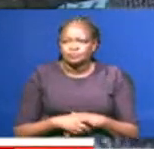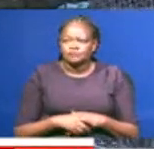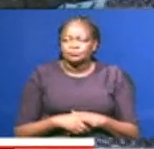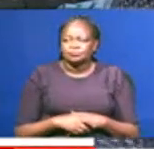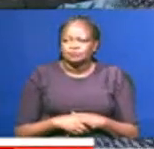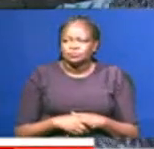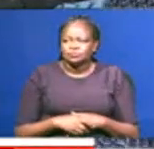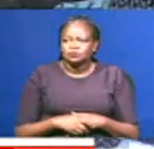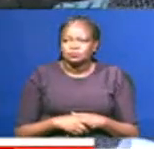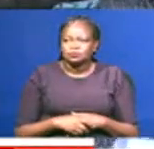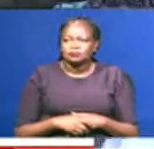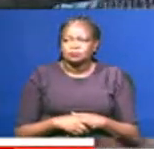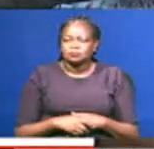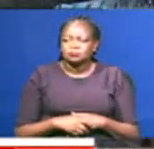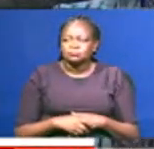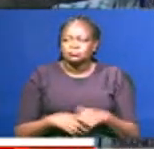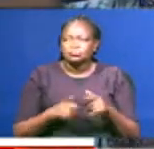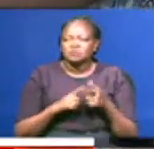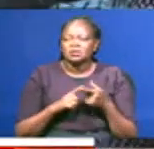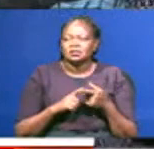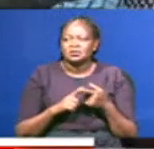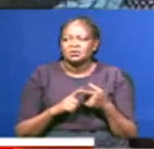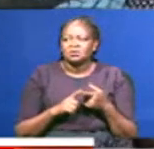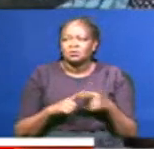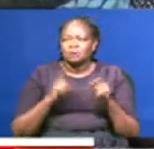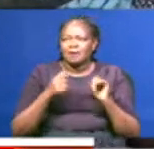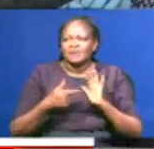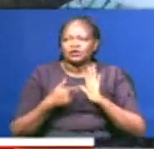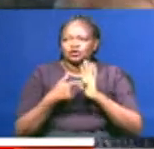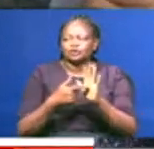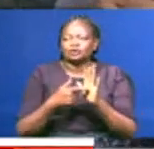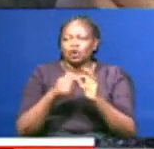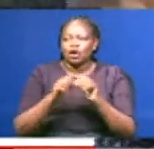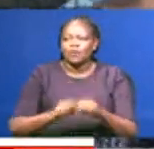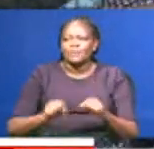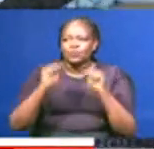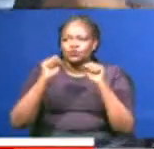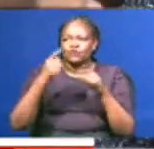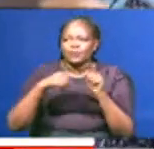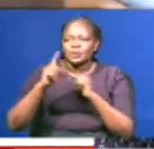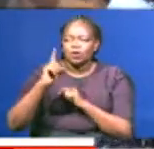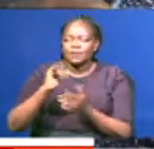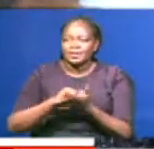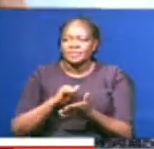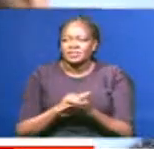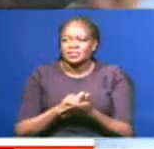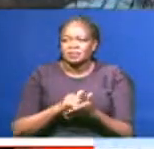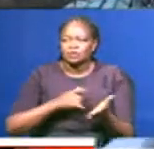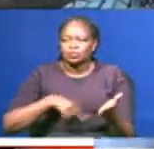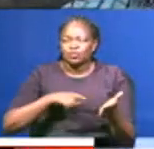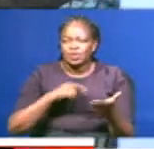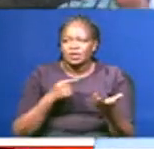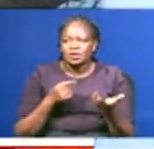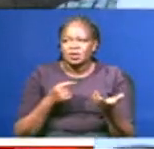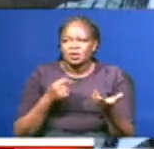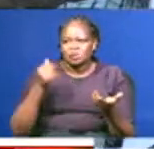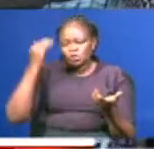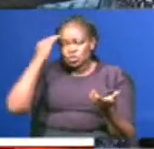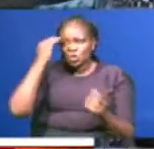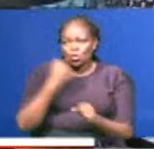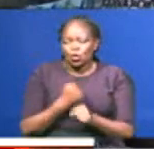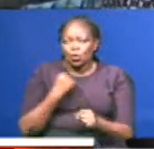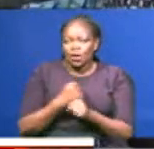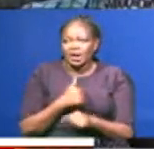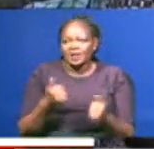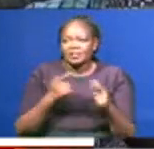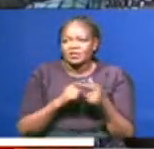Hapo lazima pia naye tuonyeshe wakubwa wetu wale wako na roho kubwa sisi tunajua na